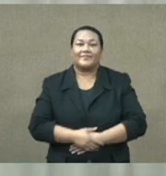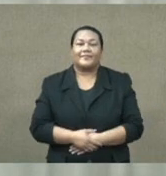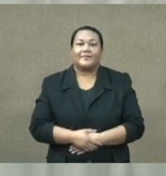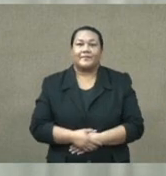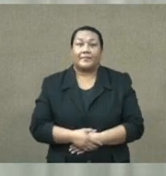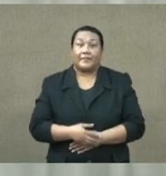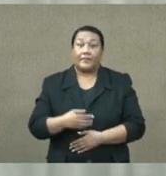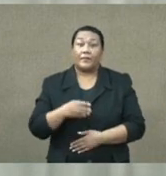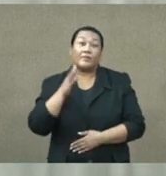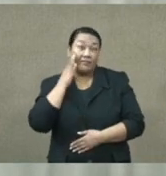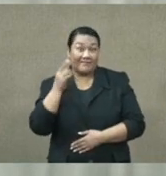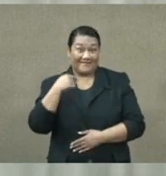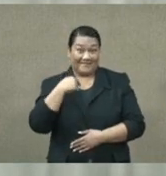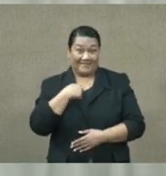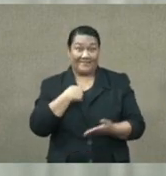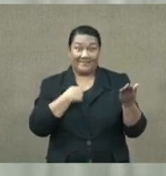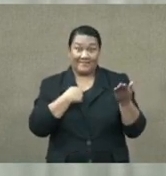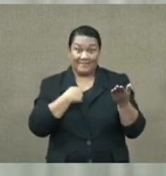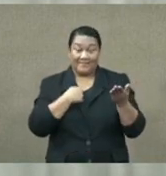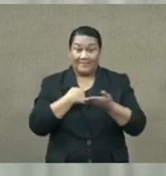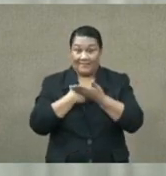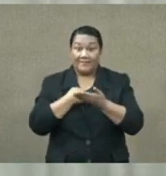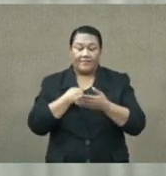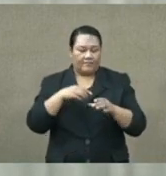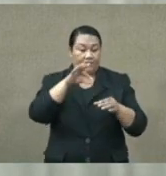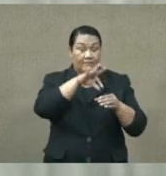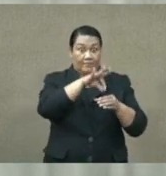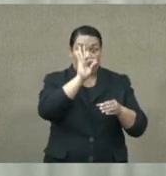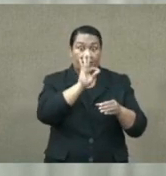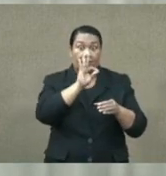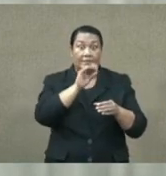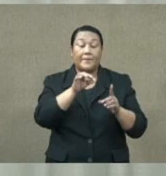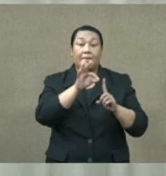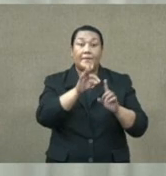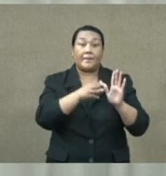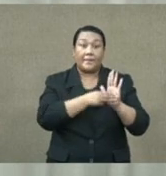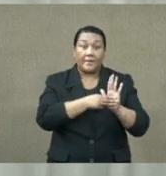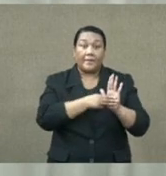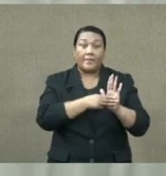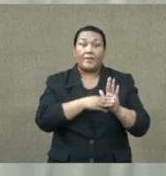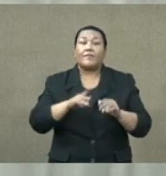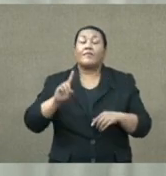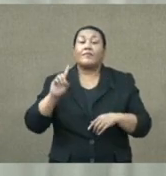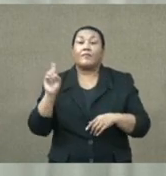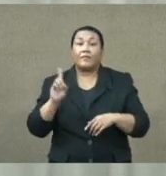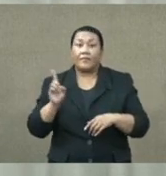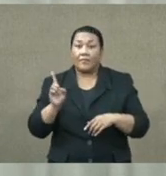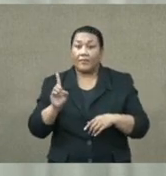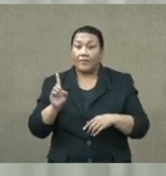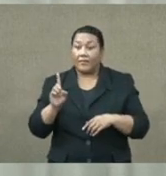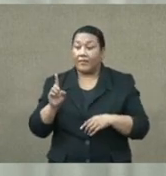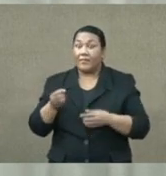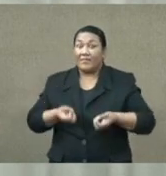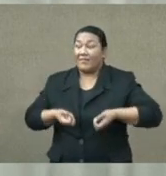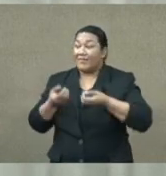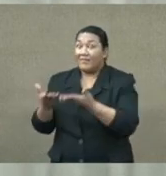elected as your Prime Minister, I offered my predecessor, Urangamain Marama, the hand